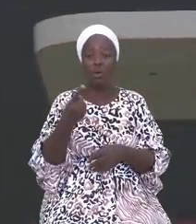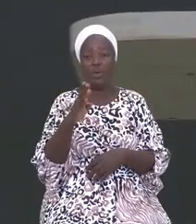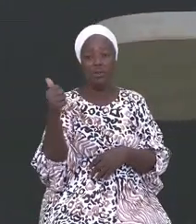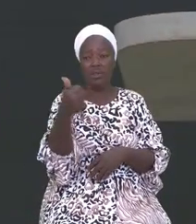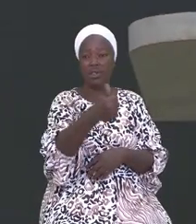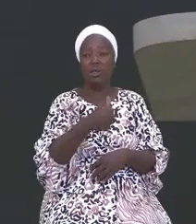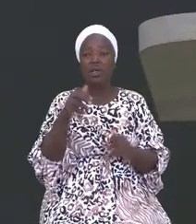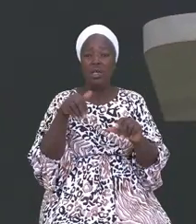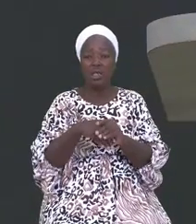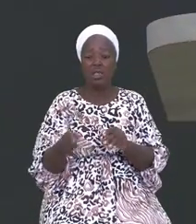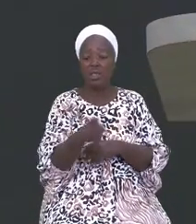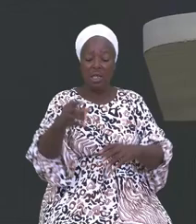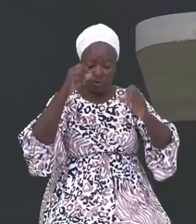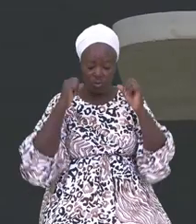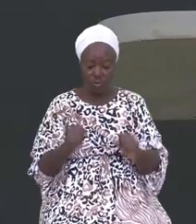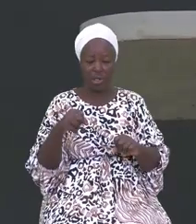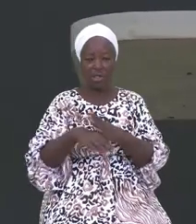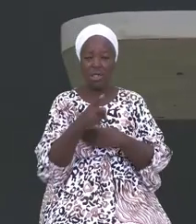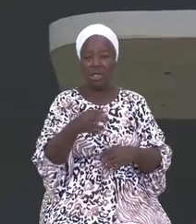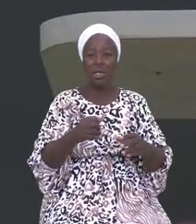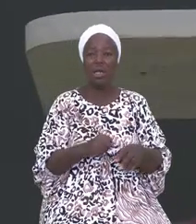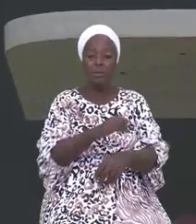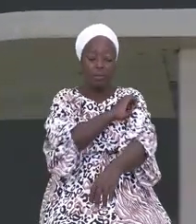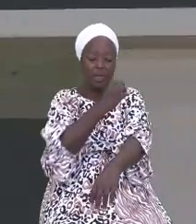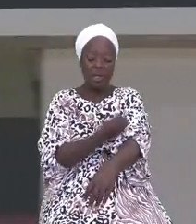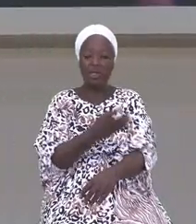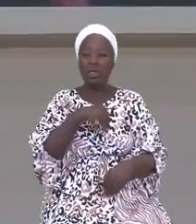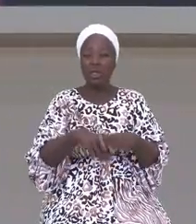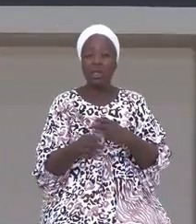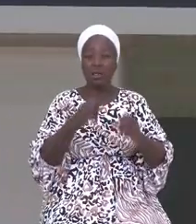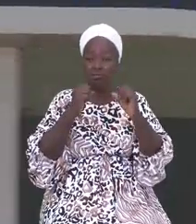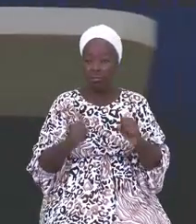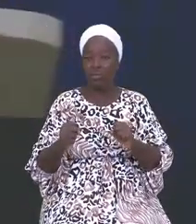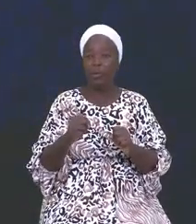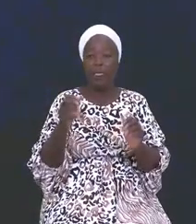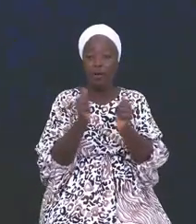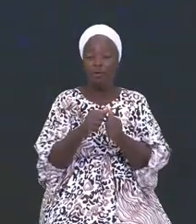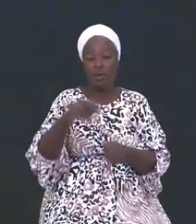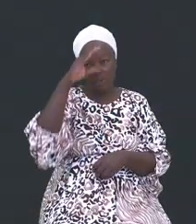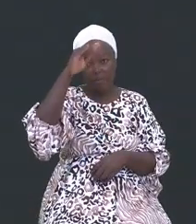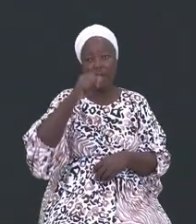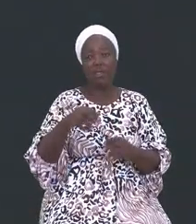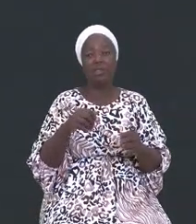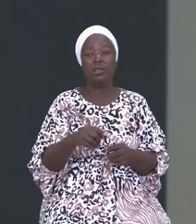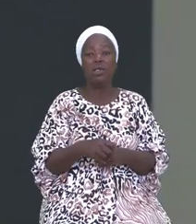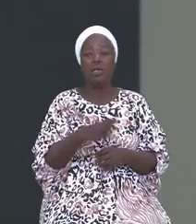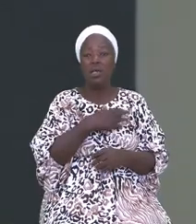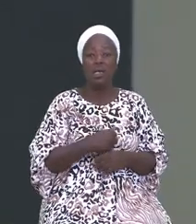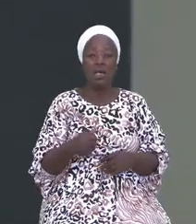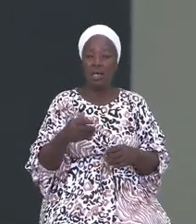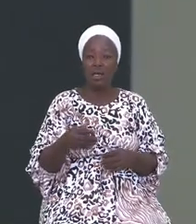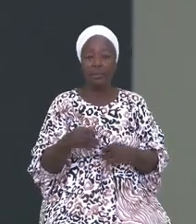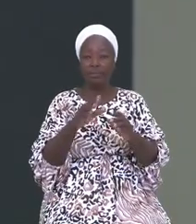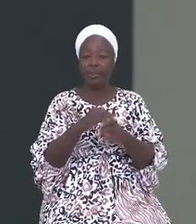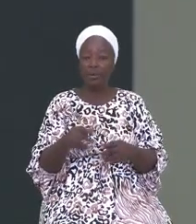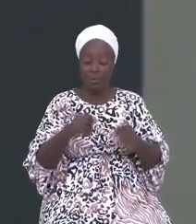their strength, in their power, in their ability, with men in biological